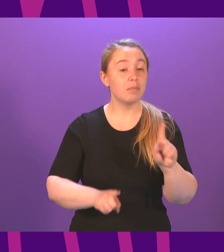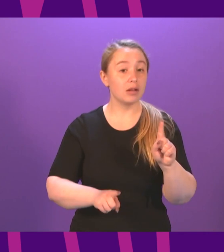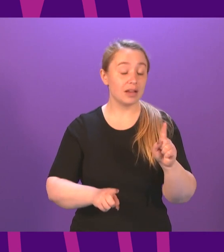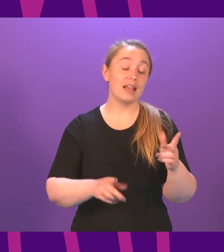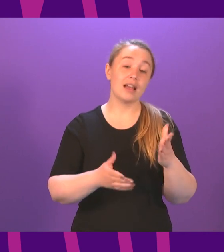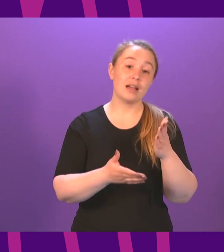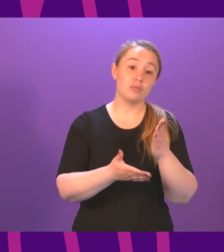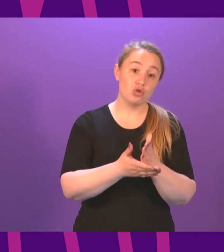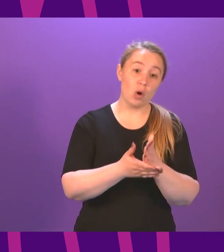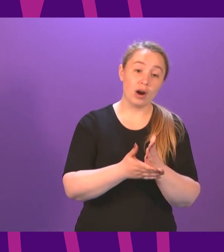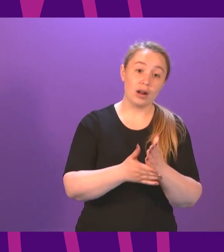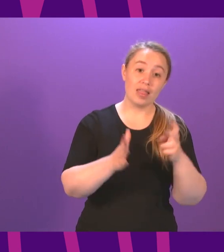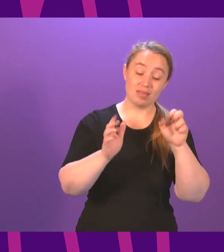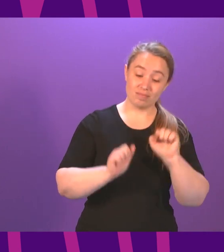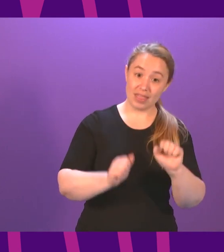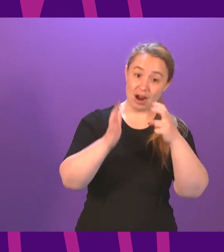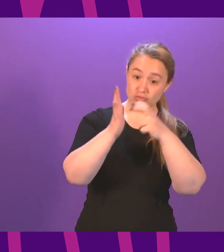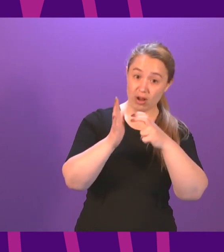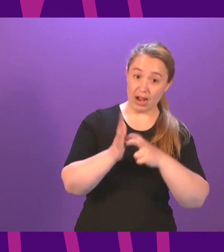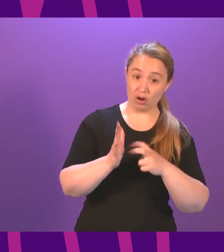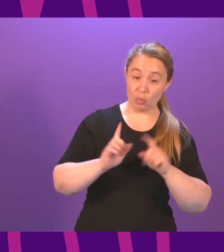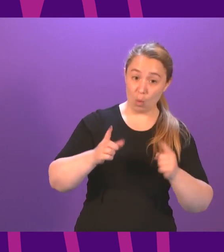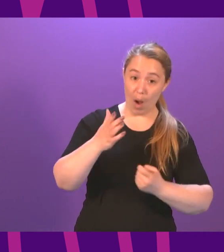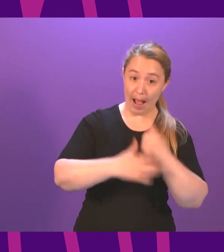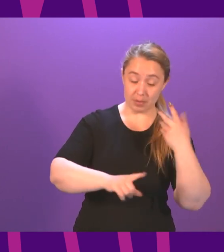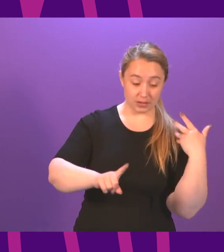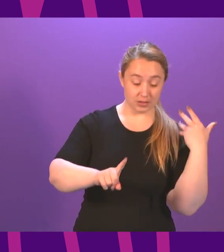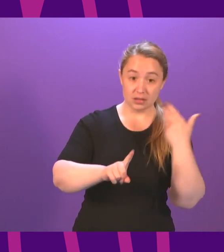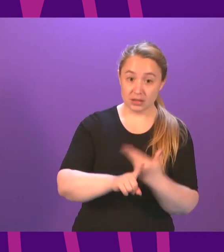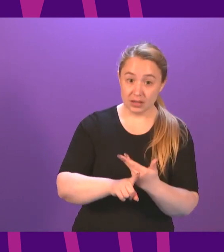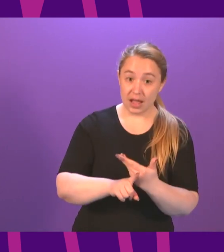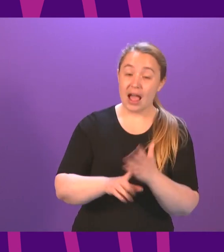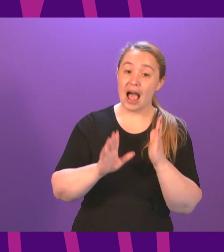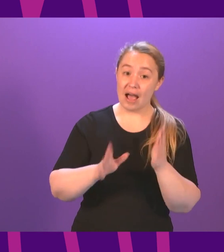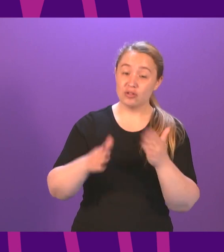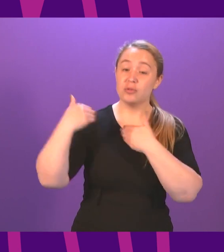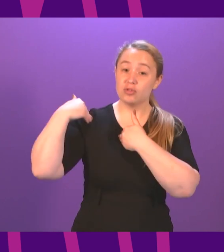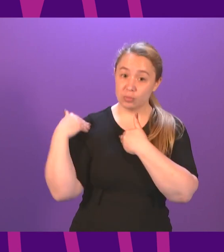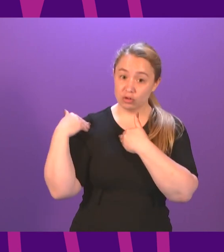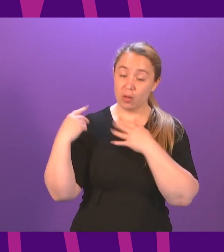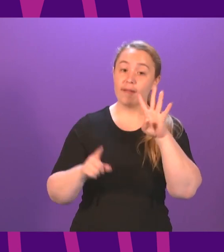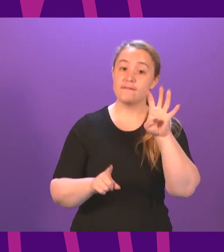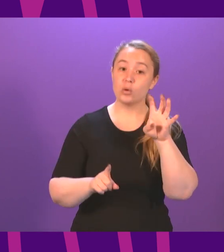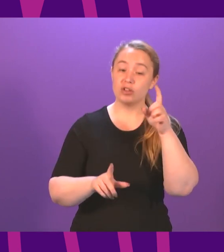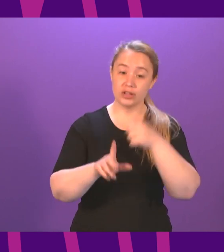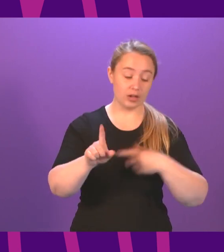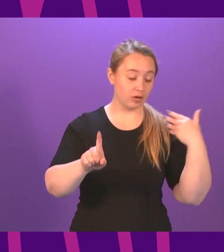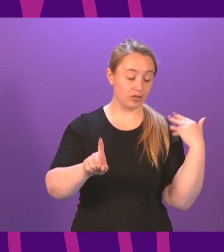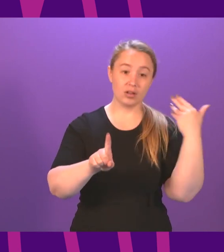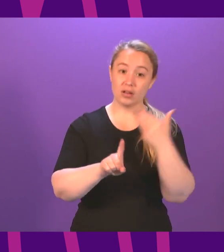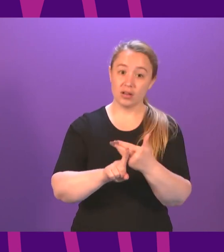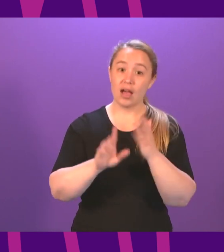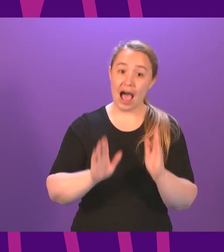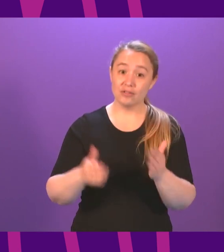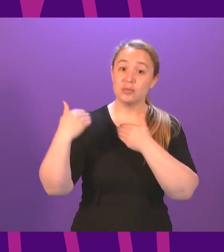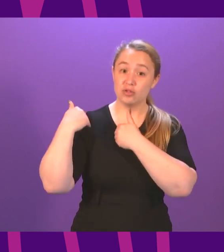would agree, must also be held to account. We cannot ignore what has happened over the last 14 years of the SNP government here in